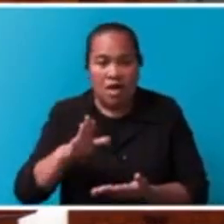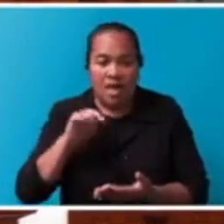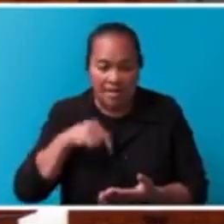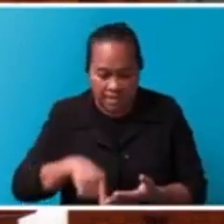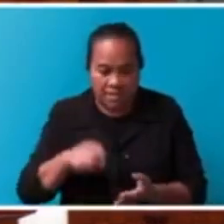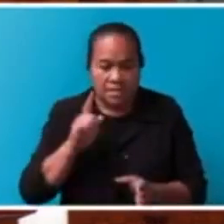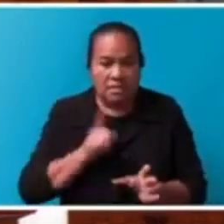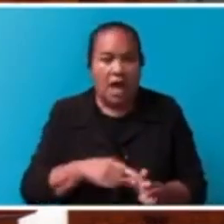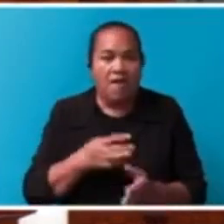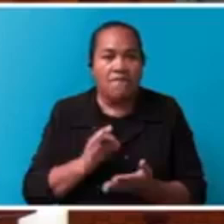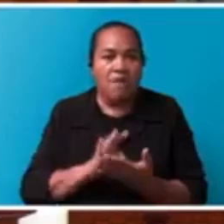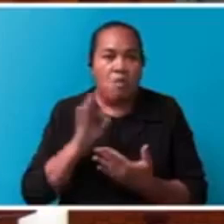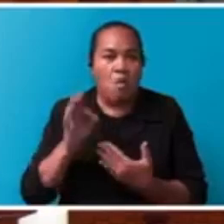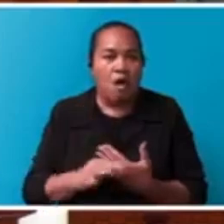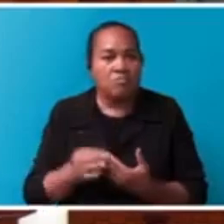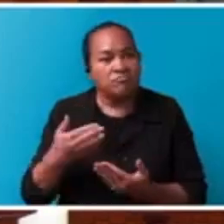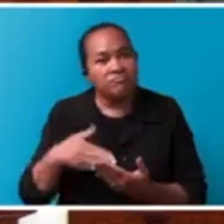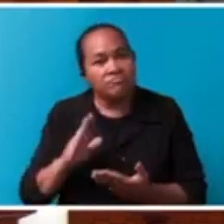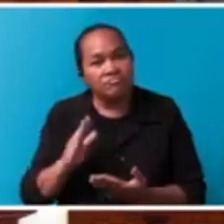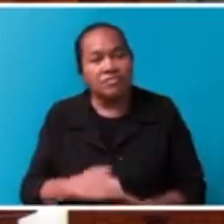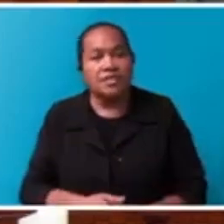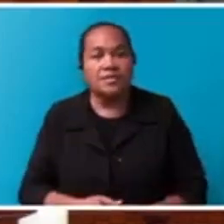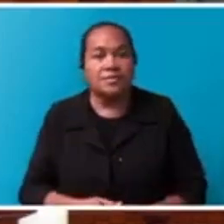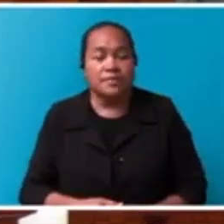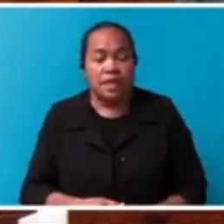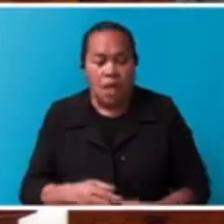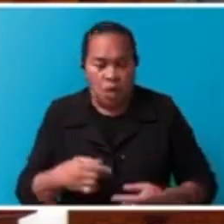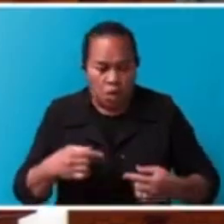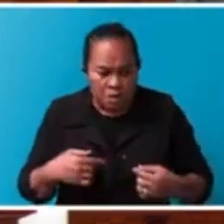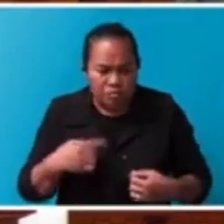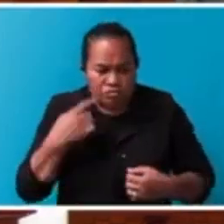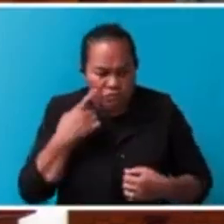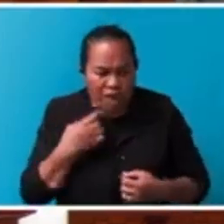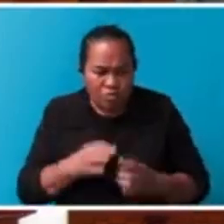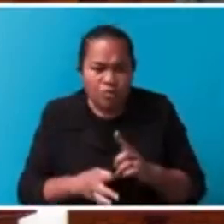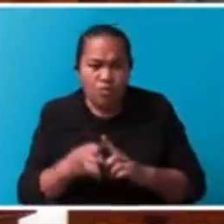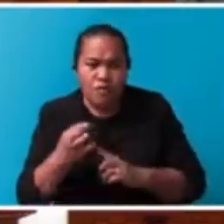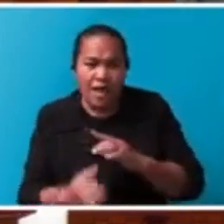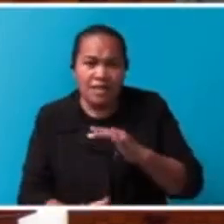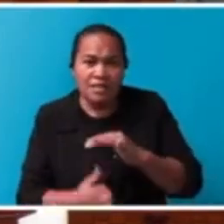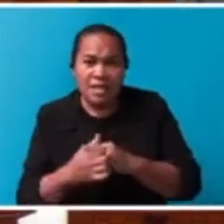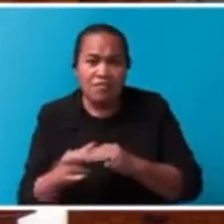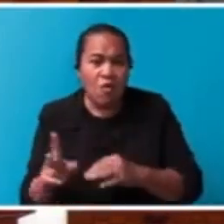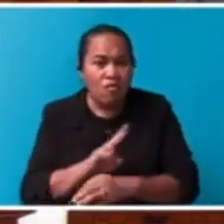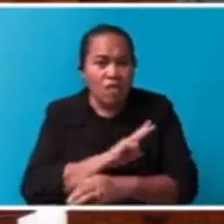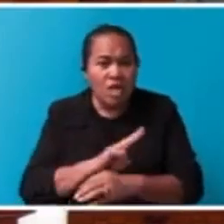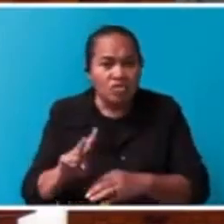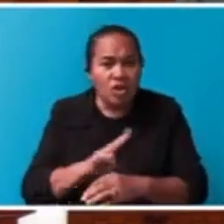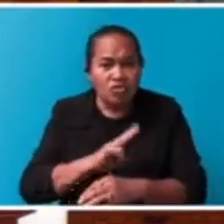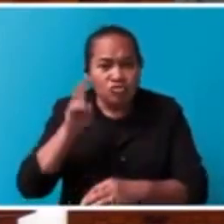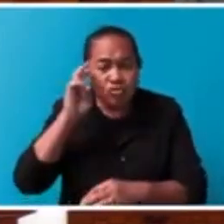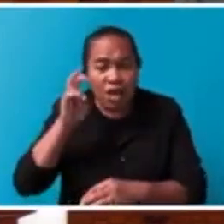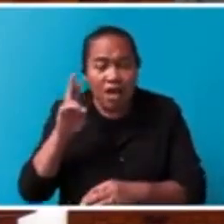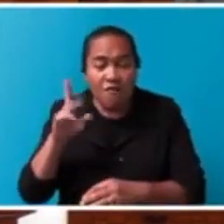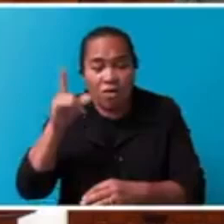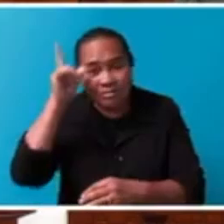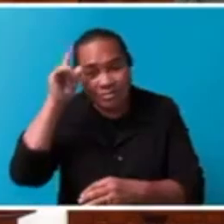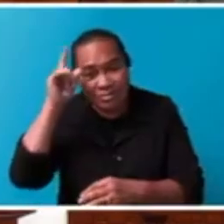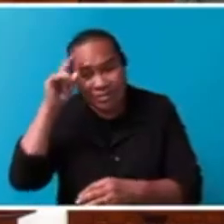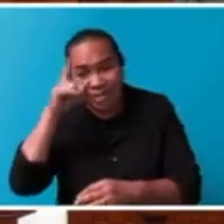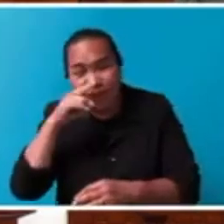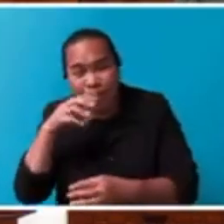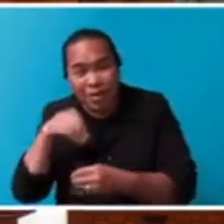year. Mr. Speaker, in our effort to improve access to vocational training, our youths in rural